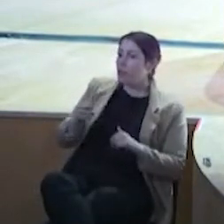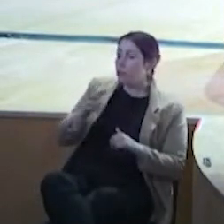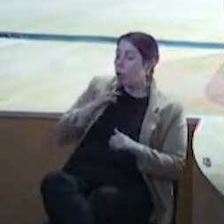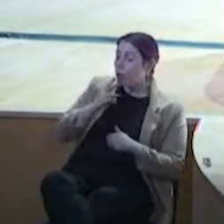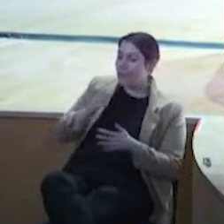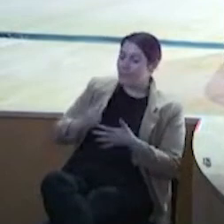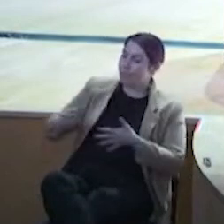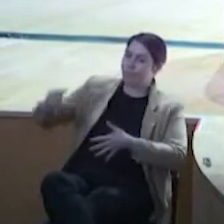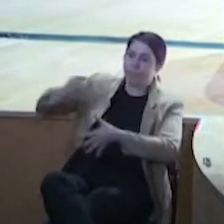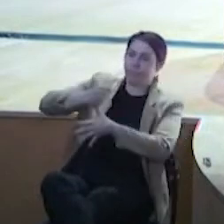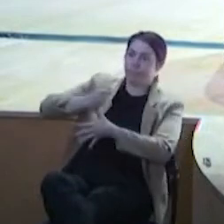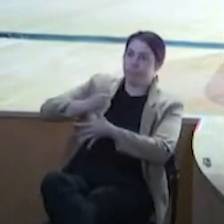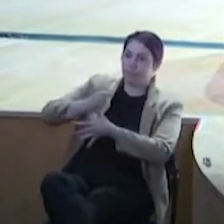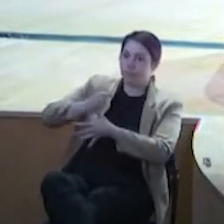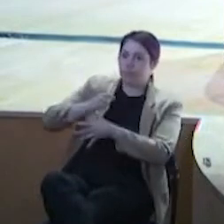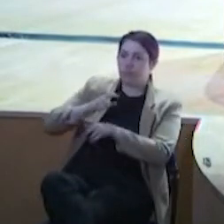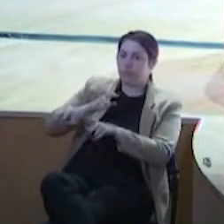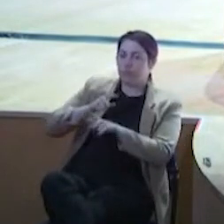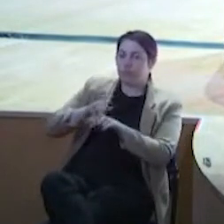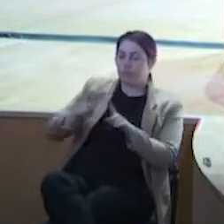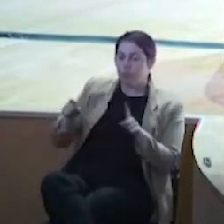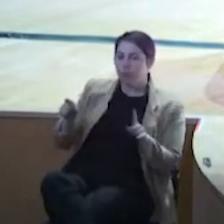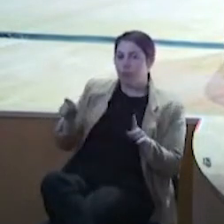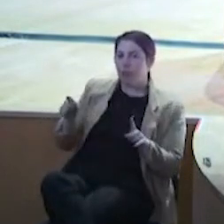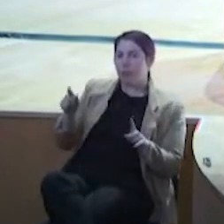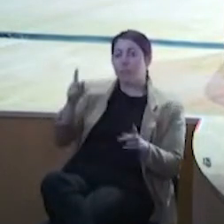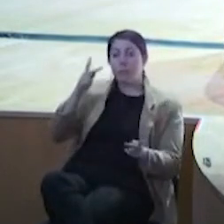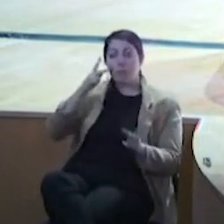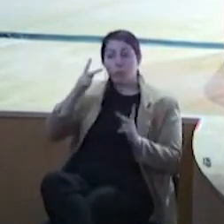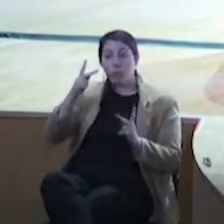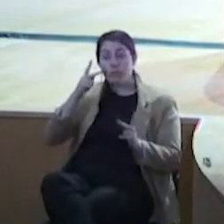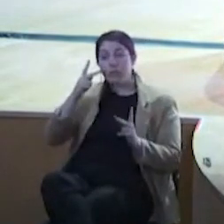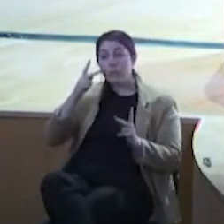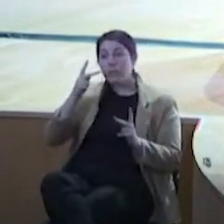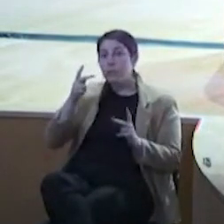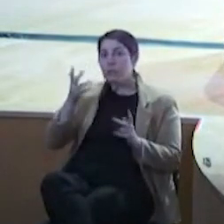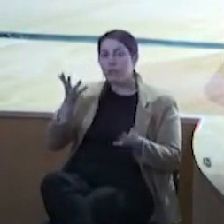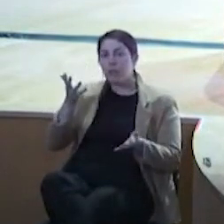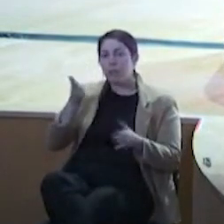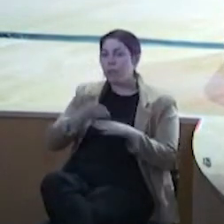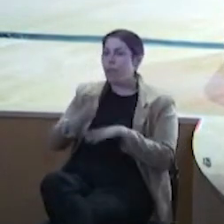most diversion, where we receive over